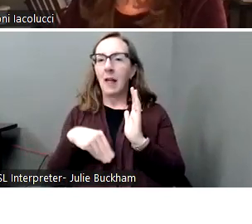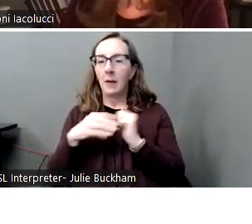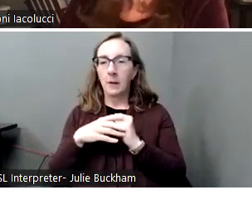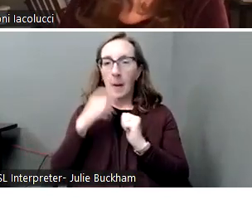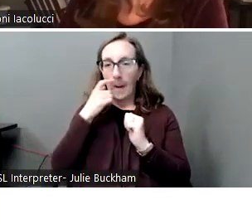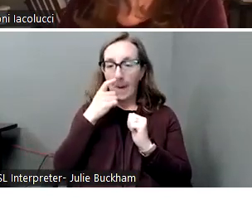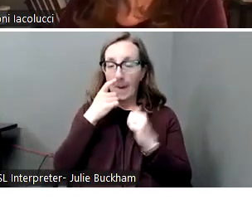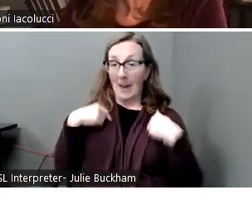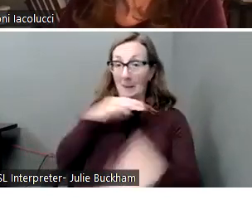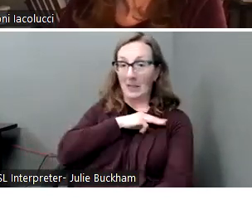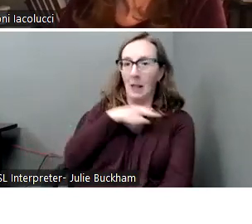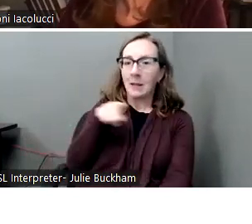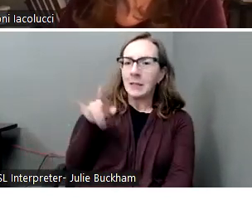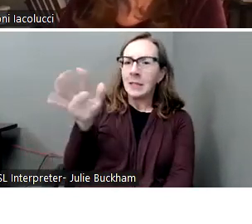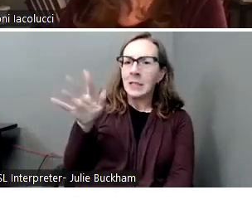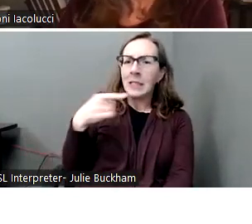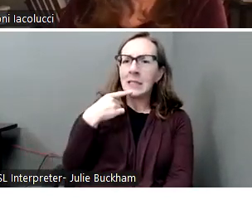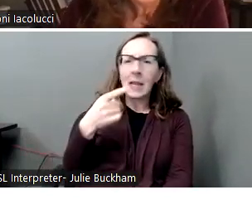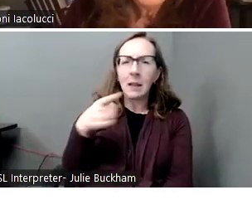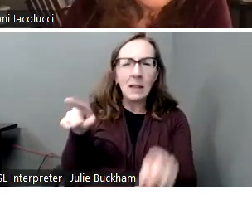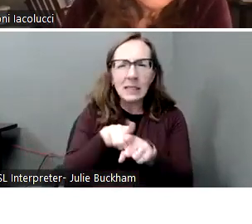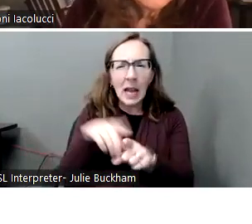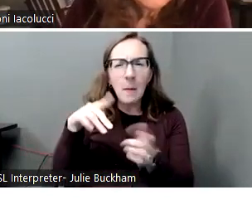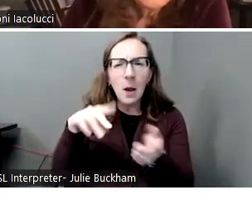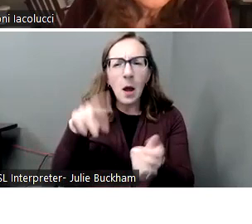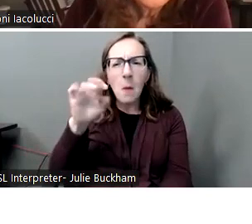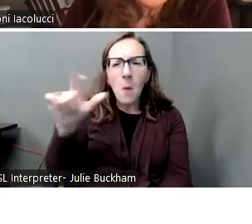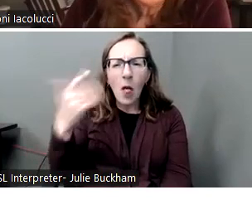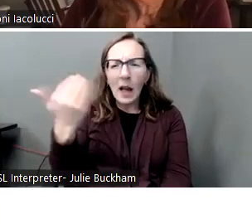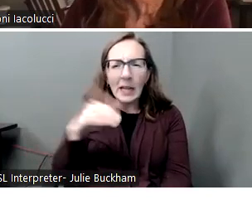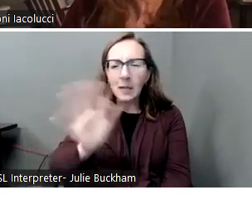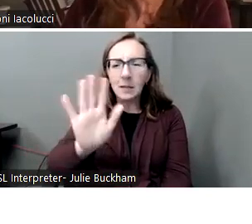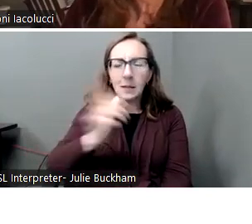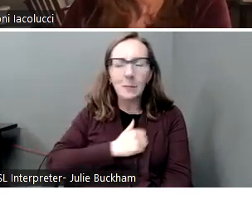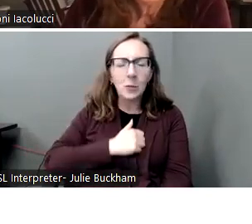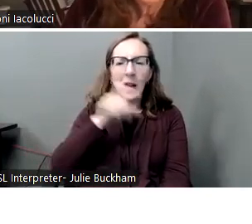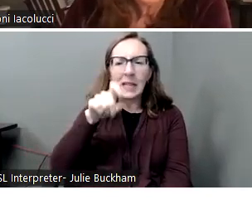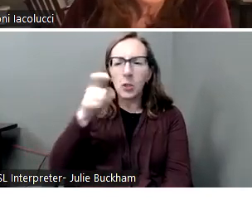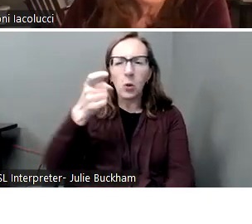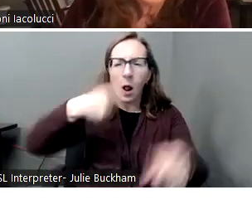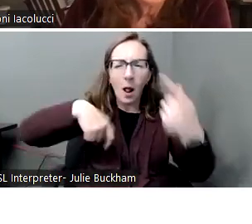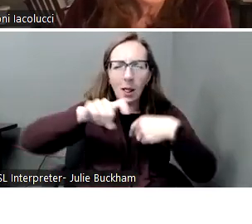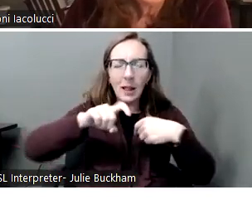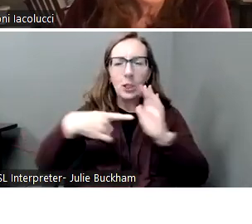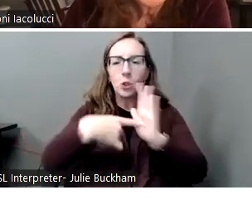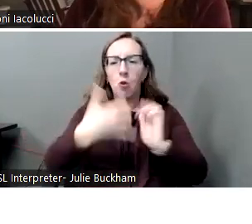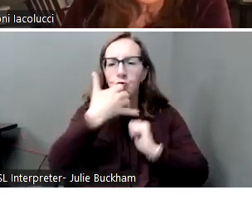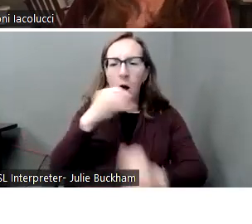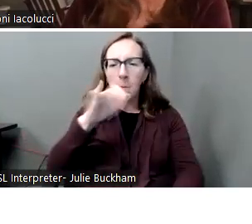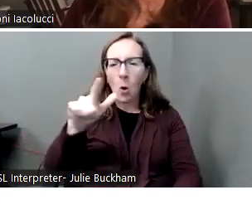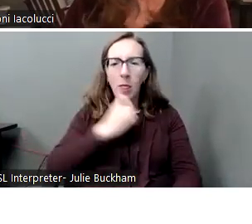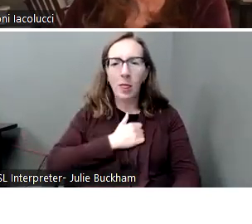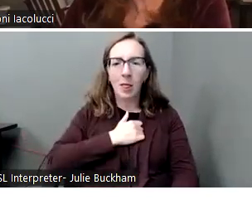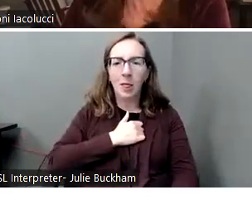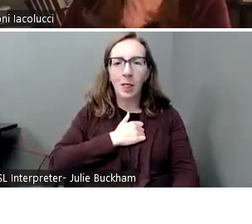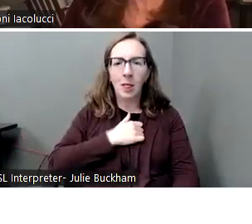This is Michelle. It's showing the same poll again. Let me try to take this down and put the correct poll up. Apologies for that. Oh, I